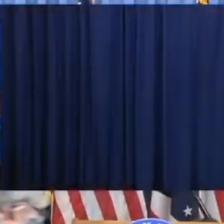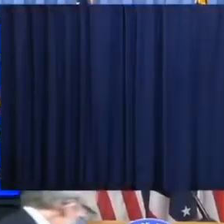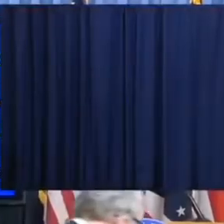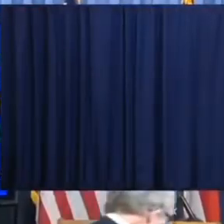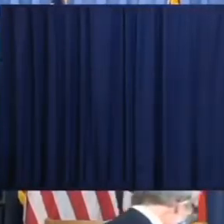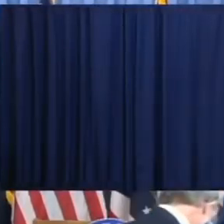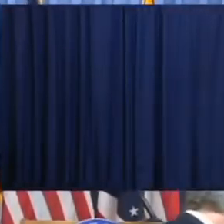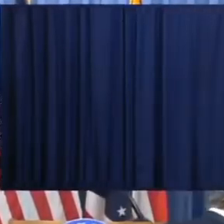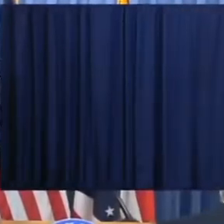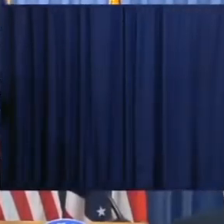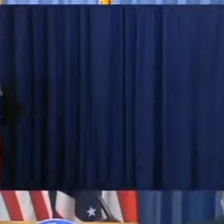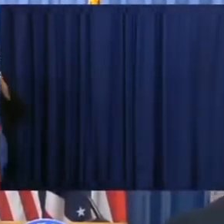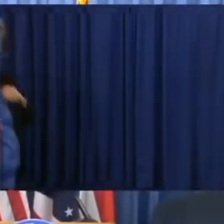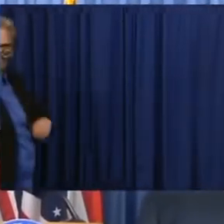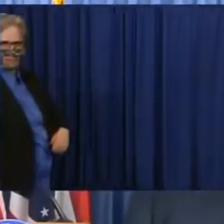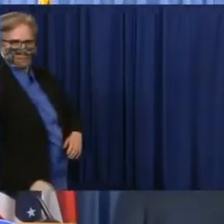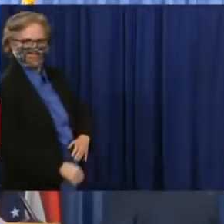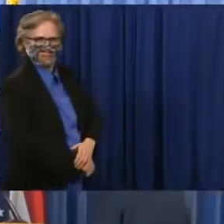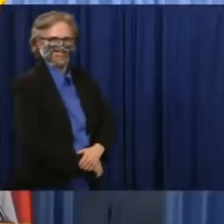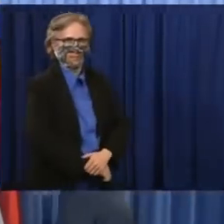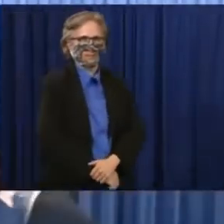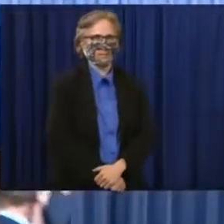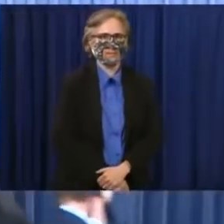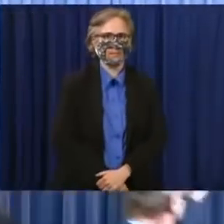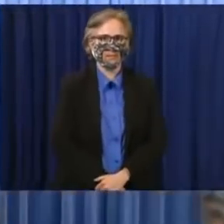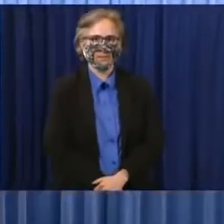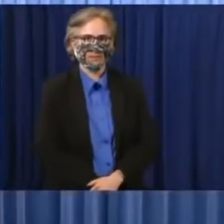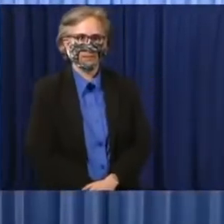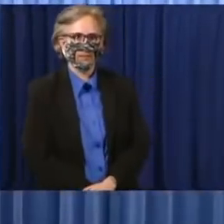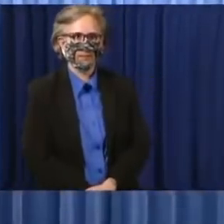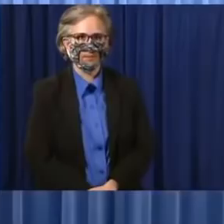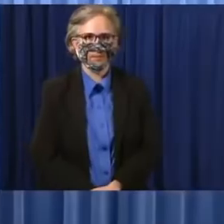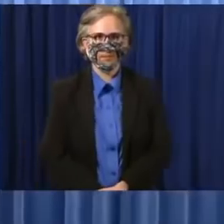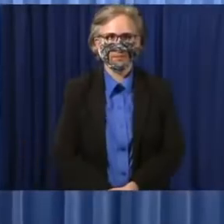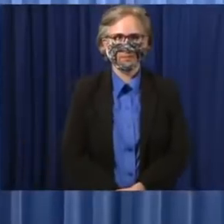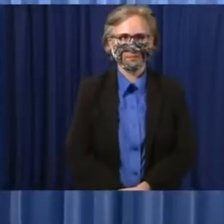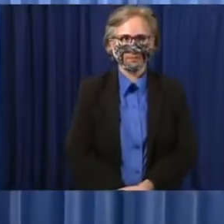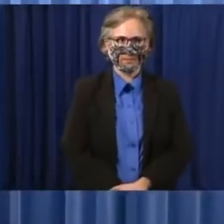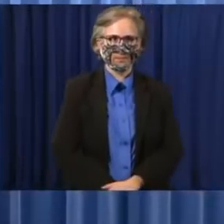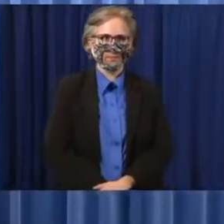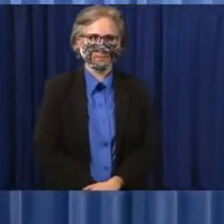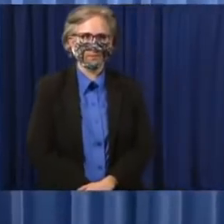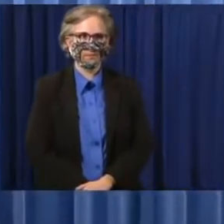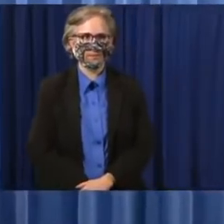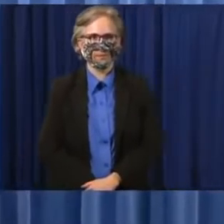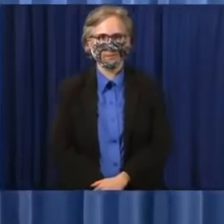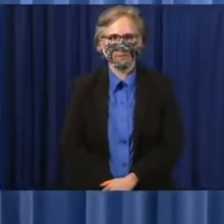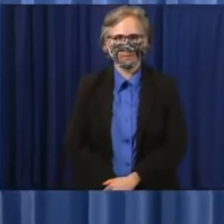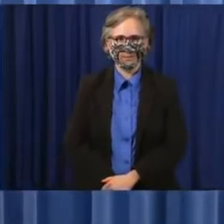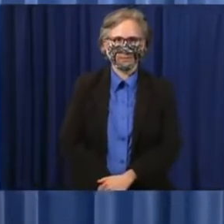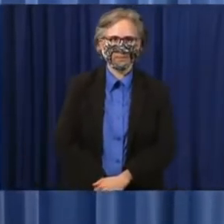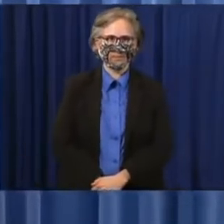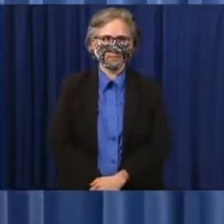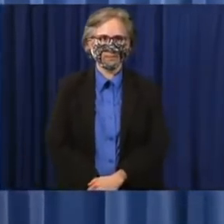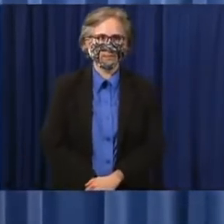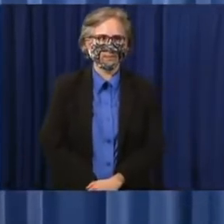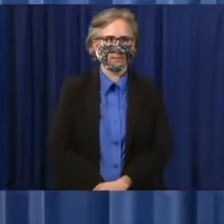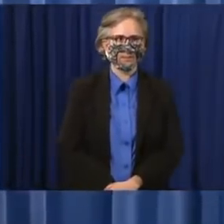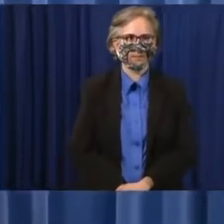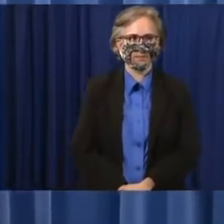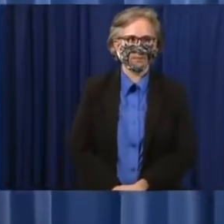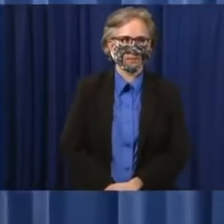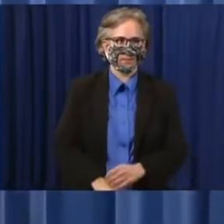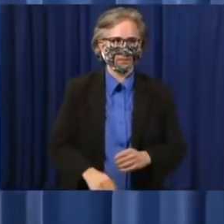Most self-serve stations will be gone. More tables will be empty, and employees will be wearing face masks with some